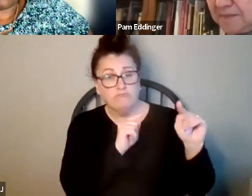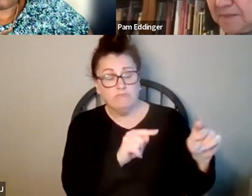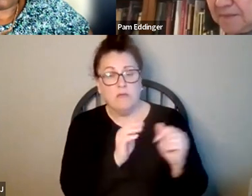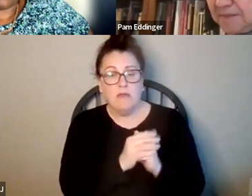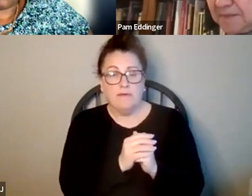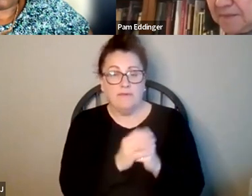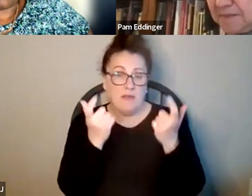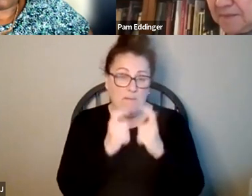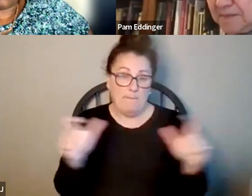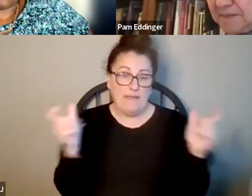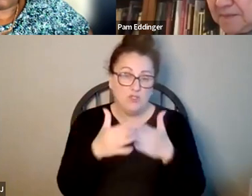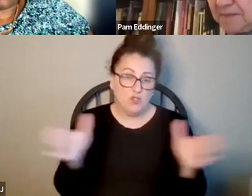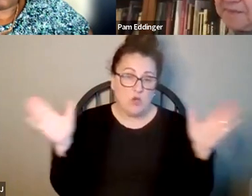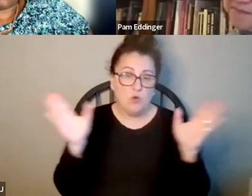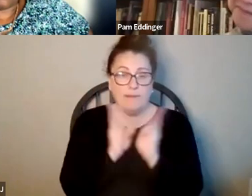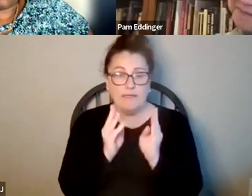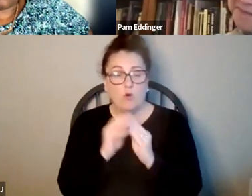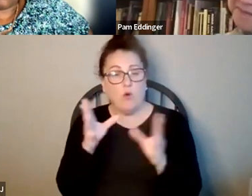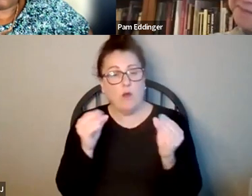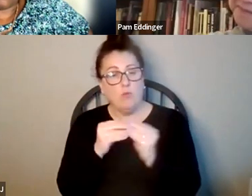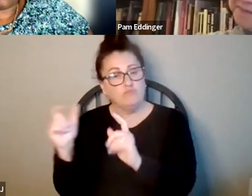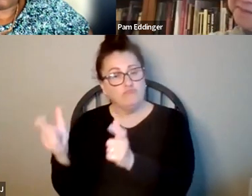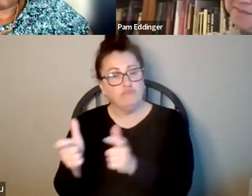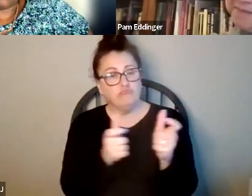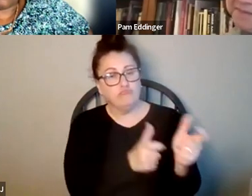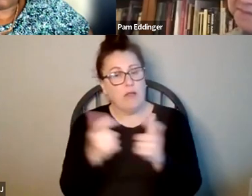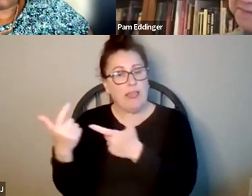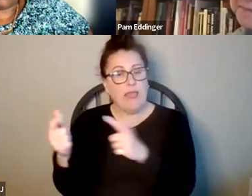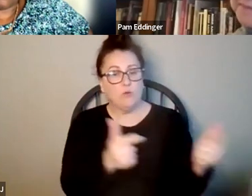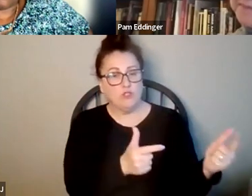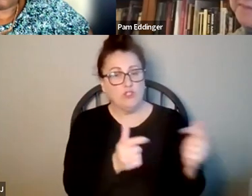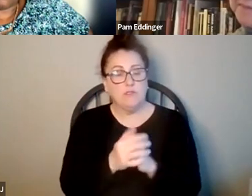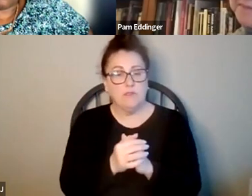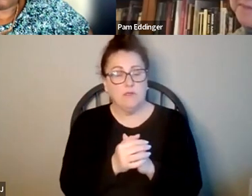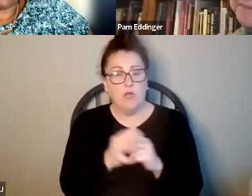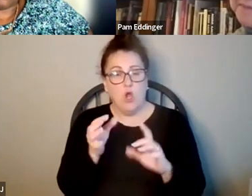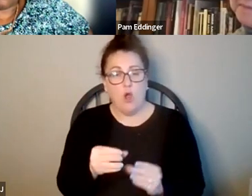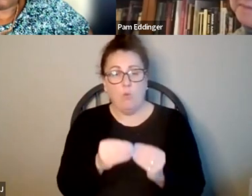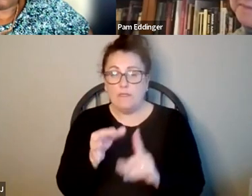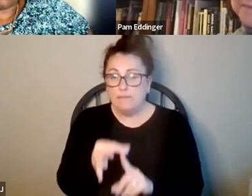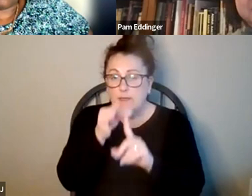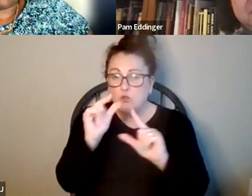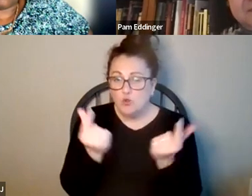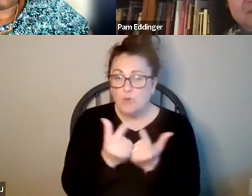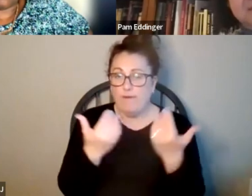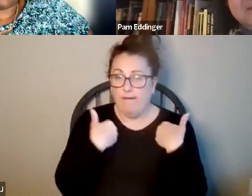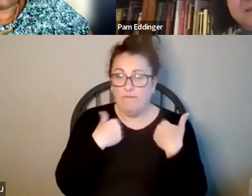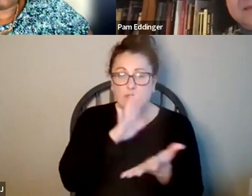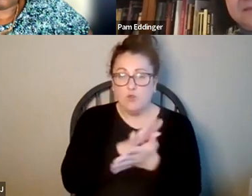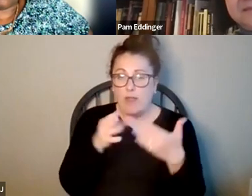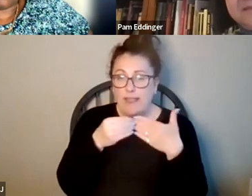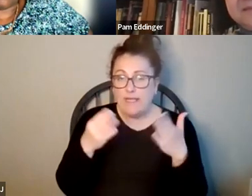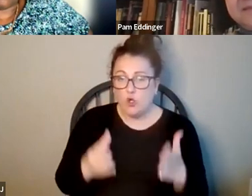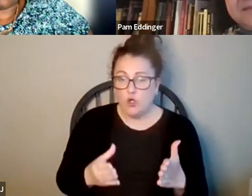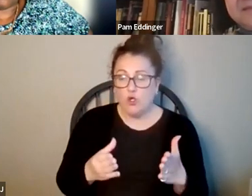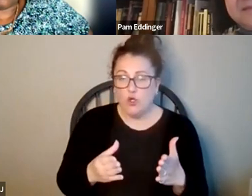big general ones, the ones in other languages, now more specialty groups that are happening, such as the school leader ones that a